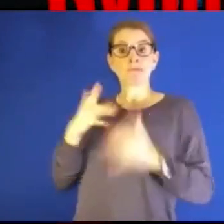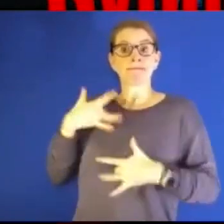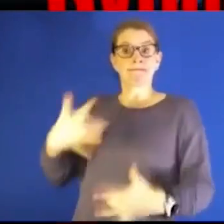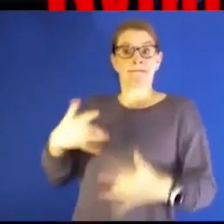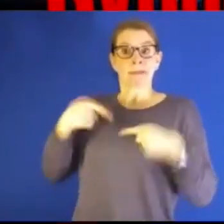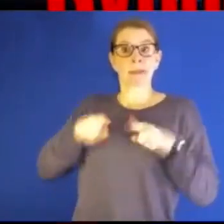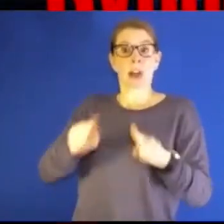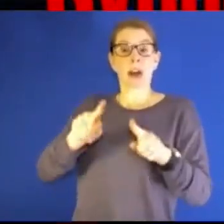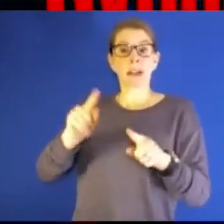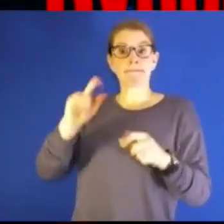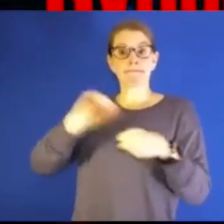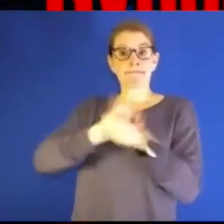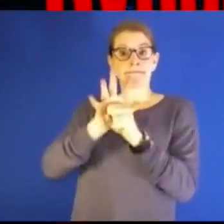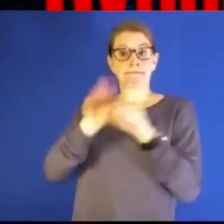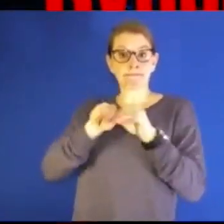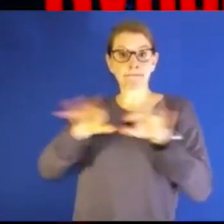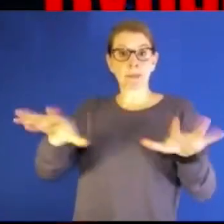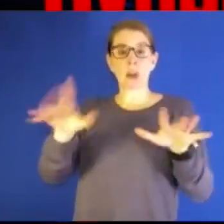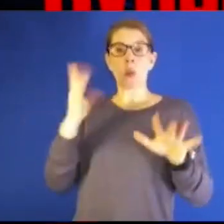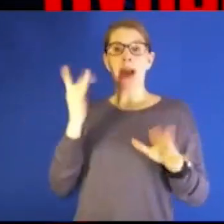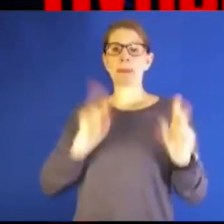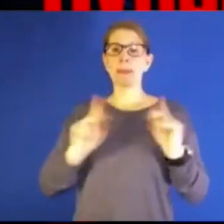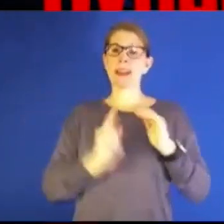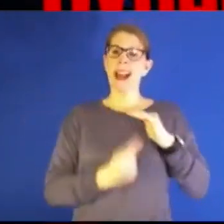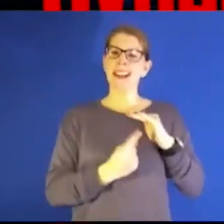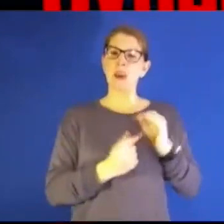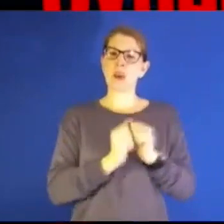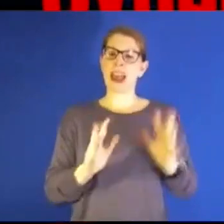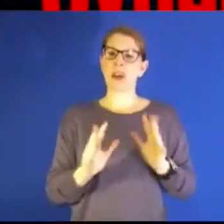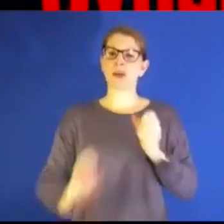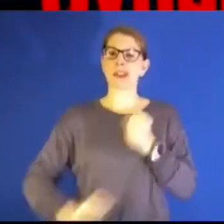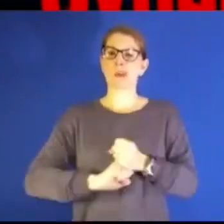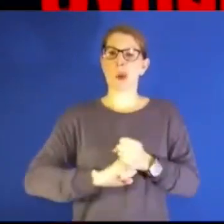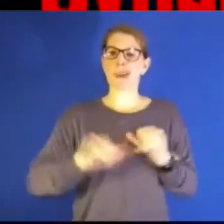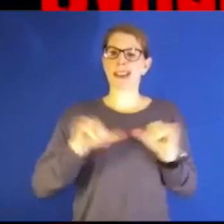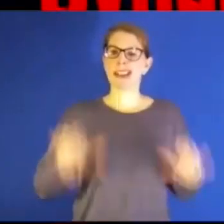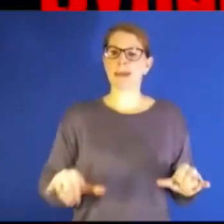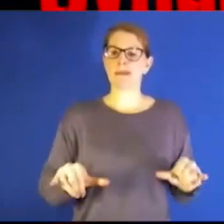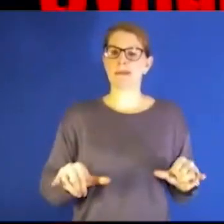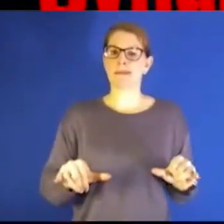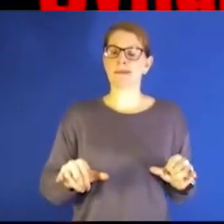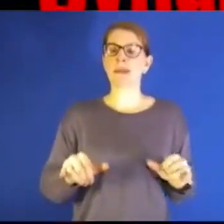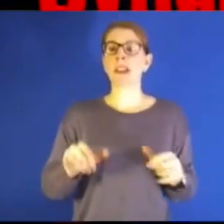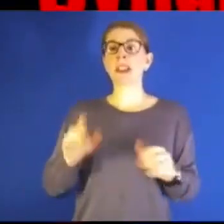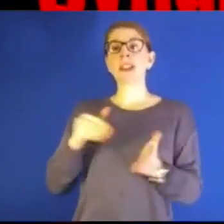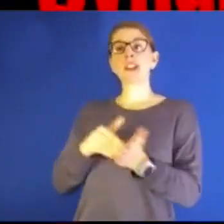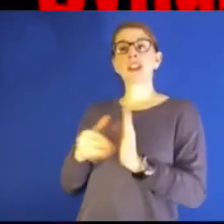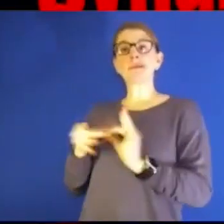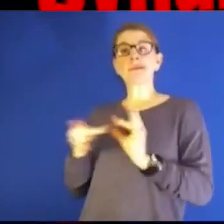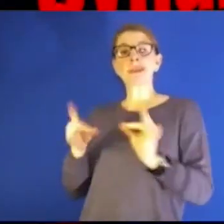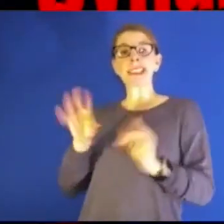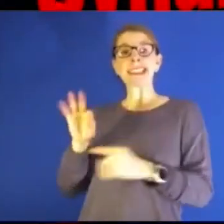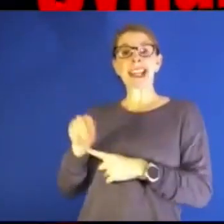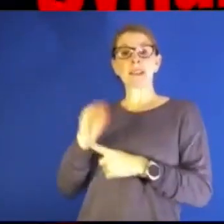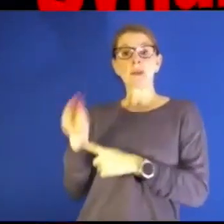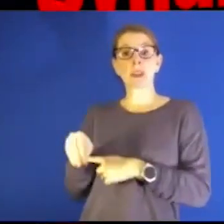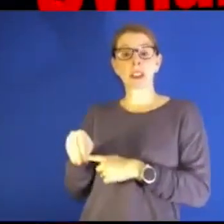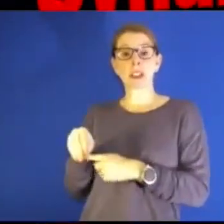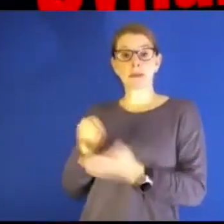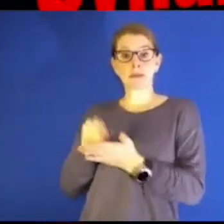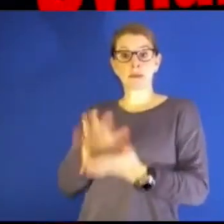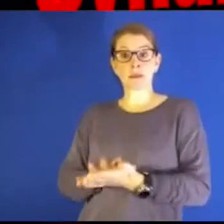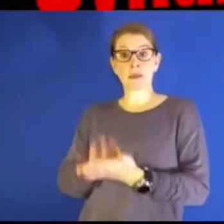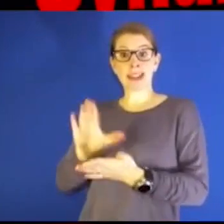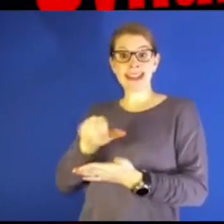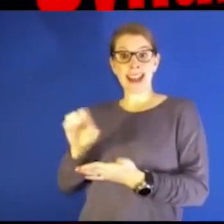with so many people isolated without their support systems. Doctors say 90% of the documented cases are